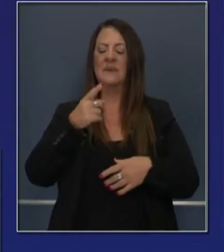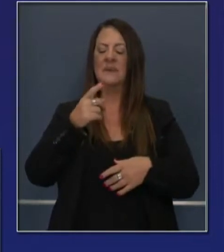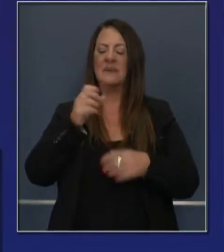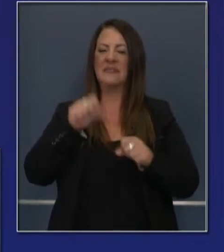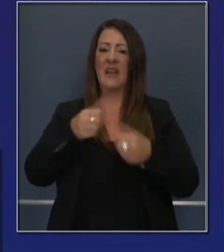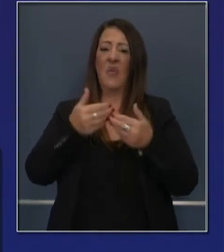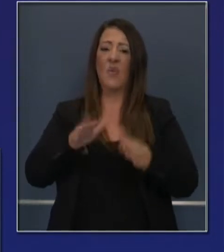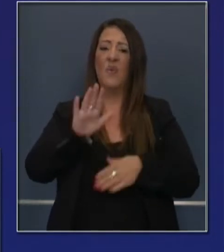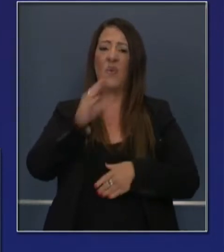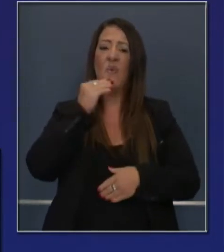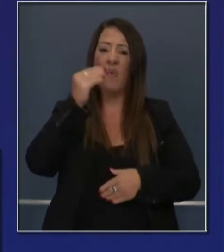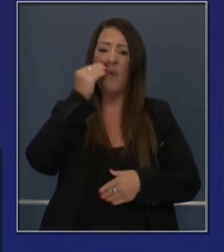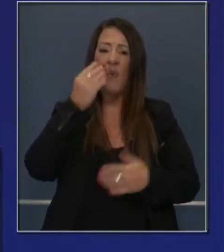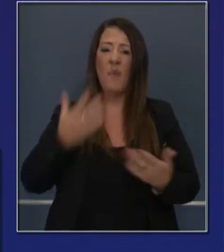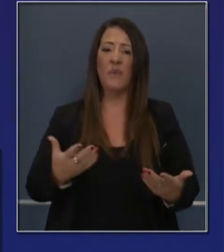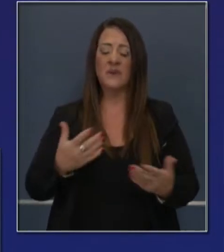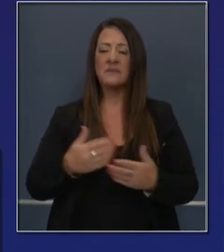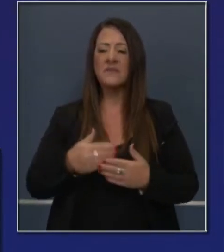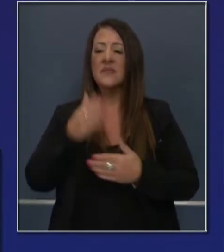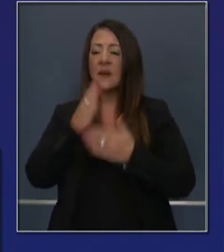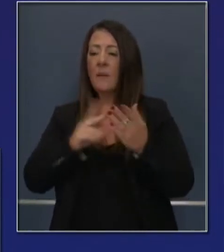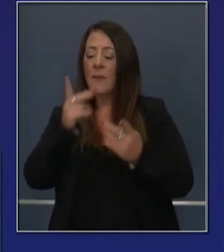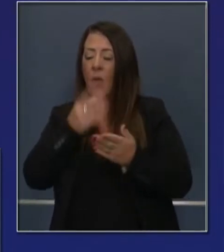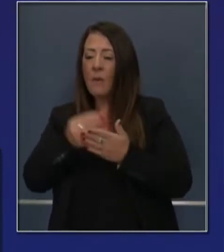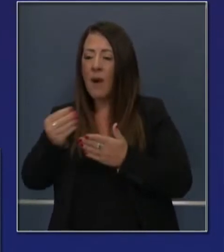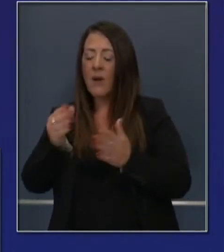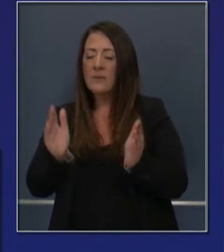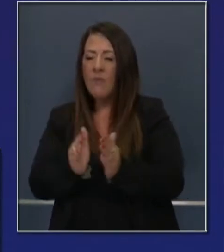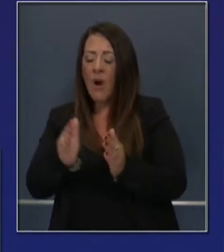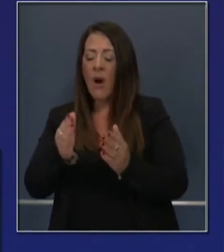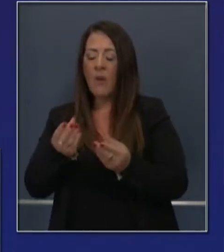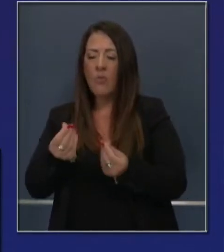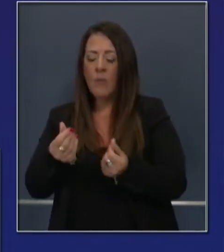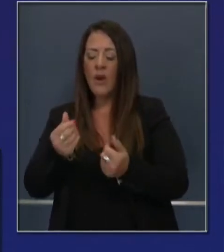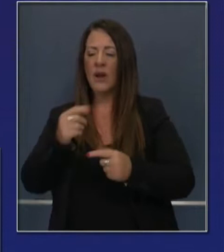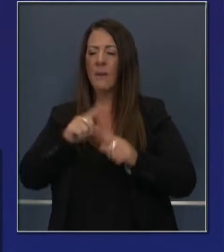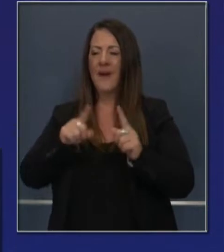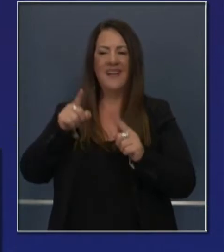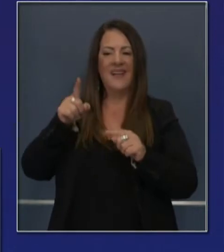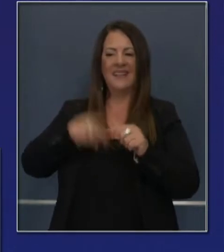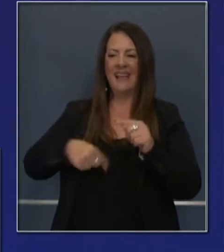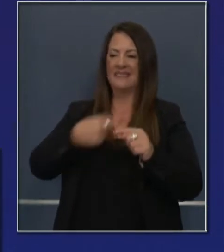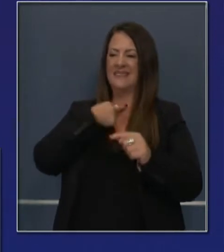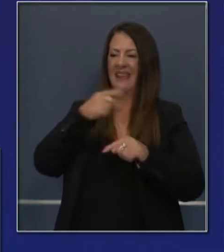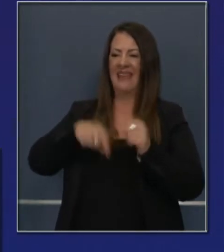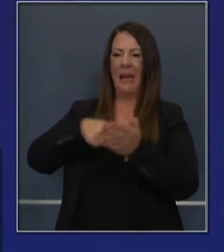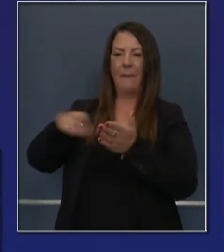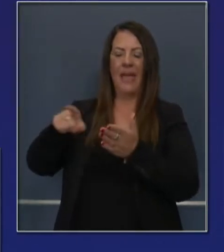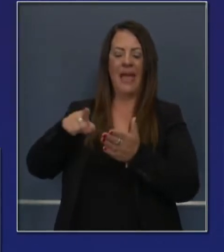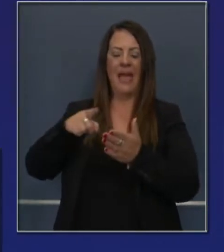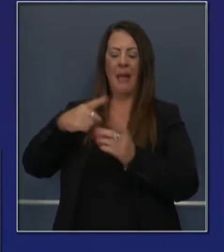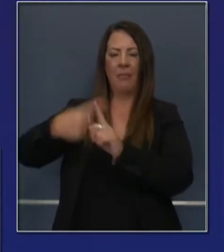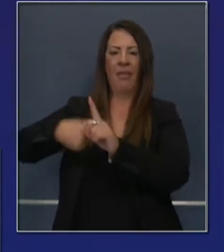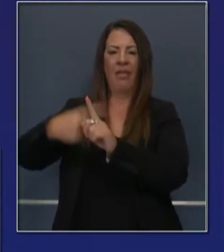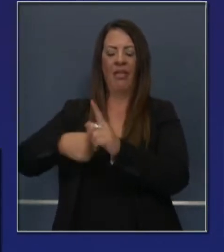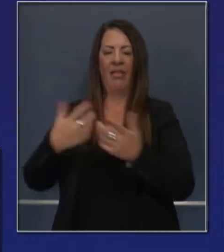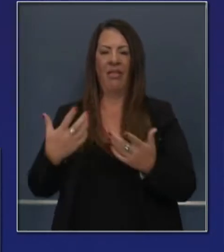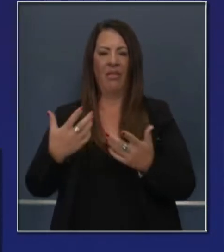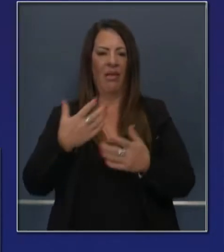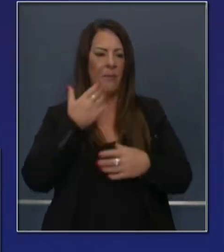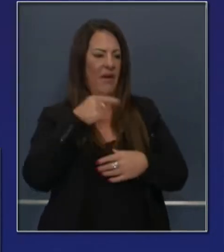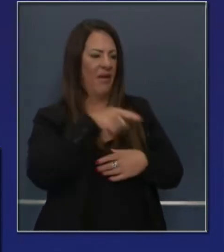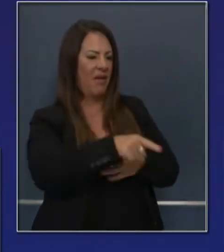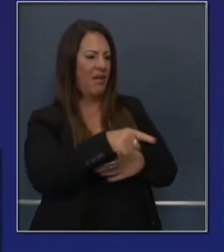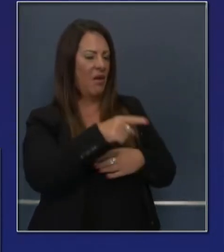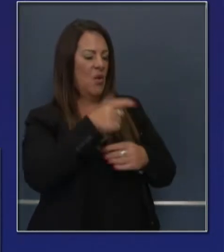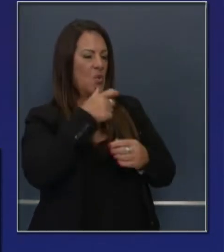losing their homes. Small property owners being foreclosed on because they can't make mortgage payments because renters can't make the monthly